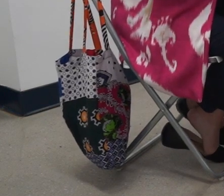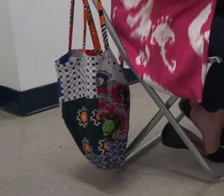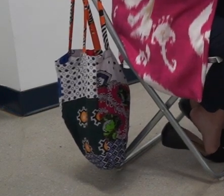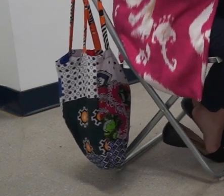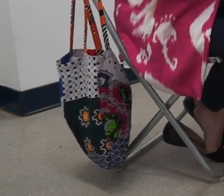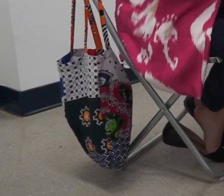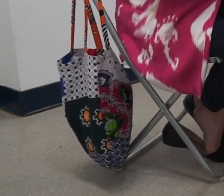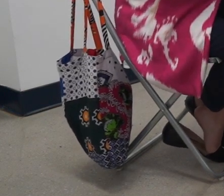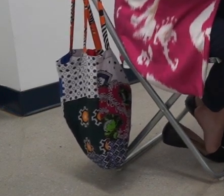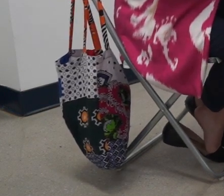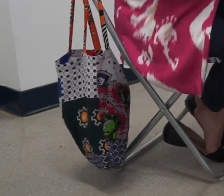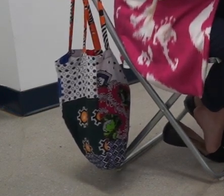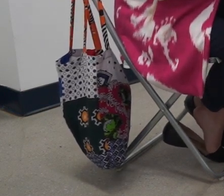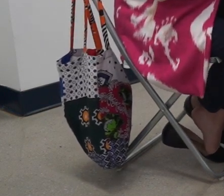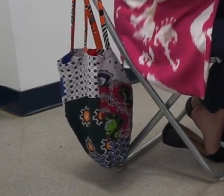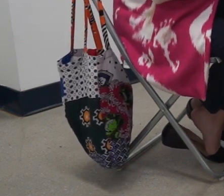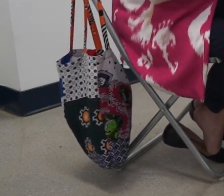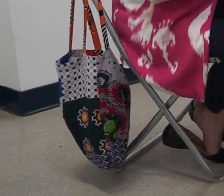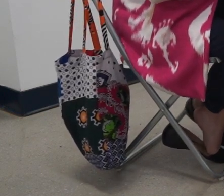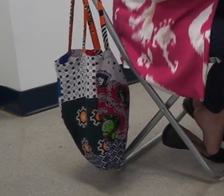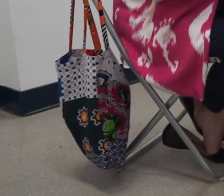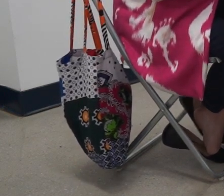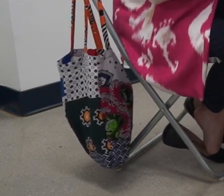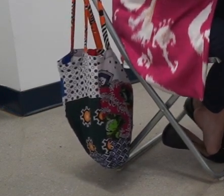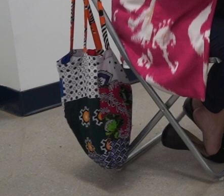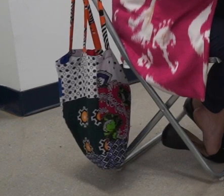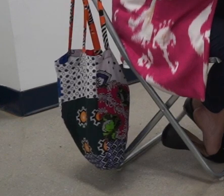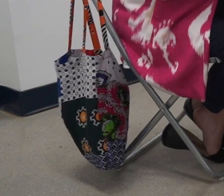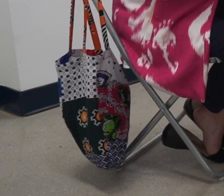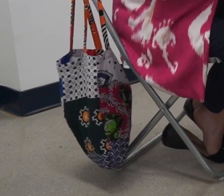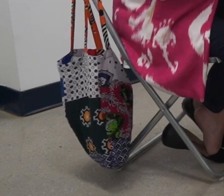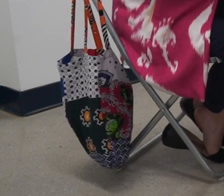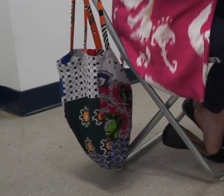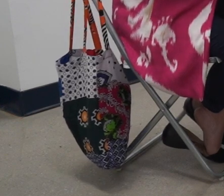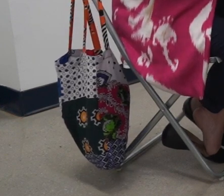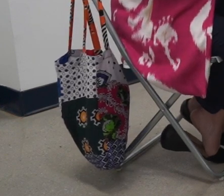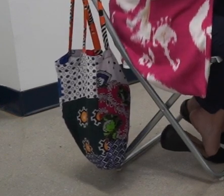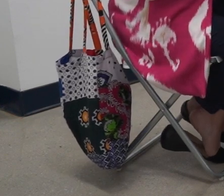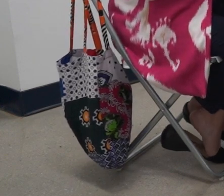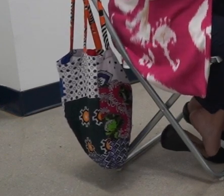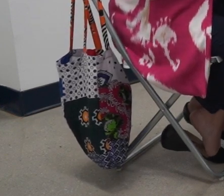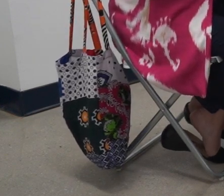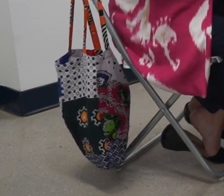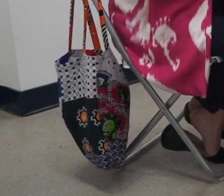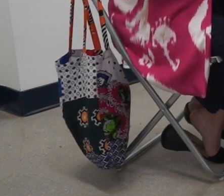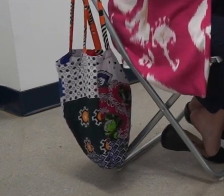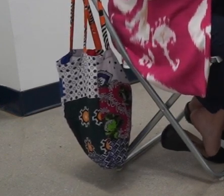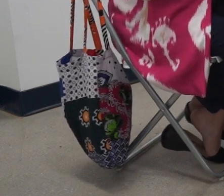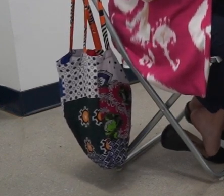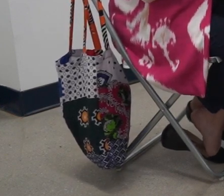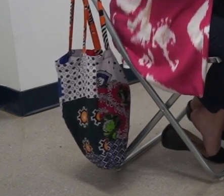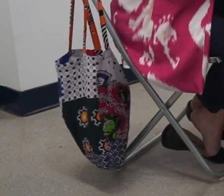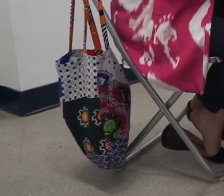framework and frameworks like it, not just in moments of crisis, but generally to prep. But unfortunately, I think it gets used most in times